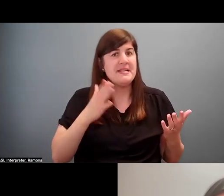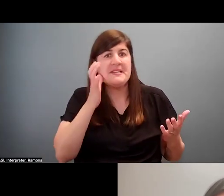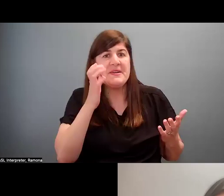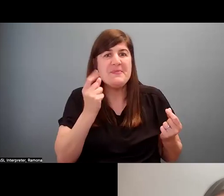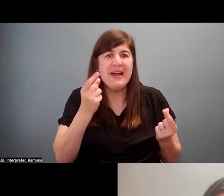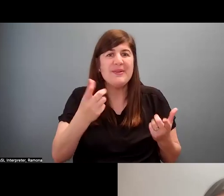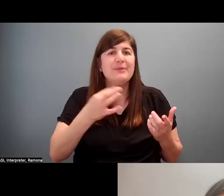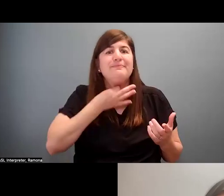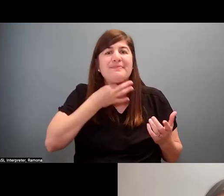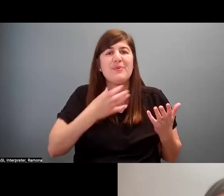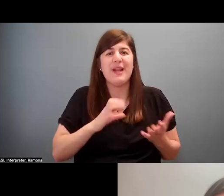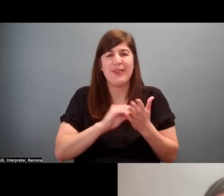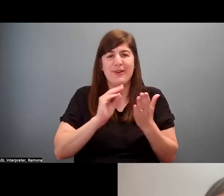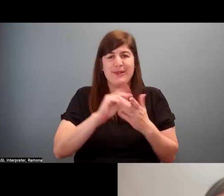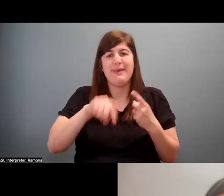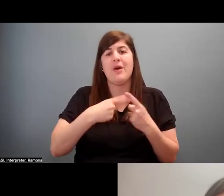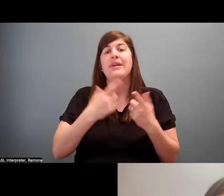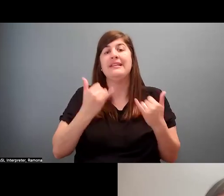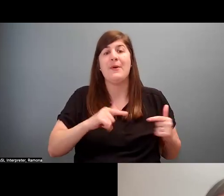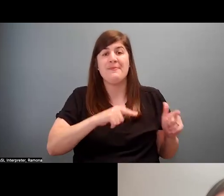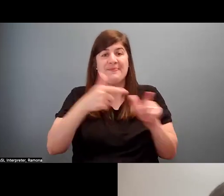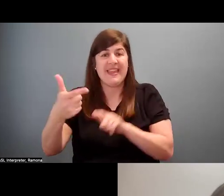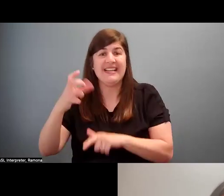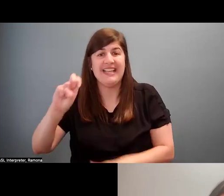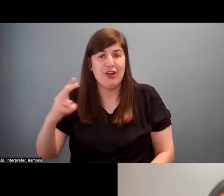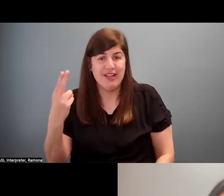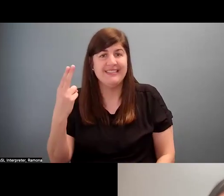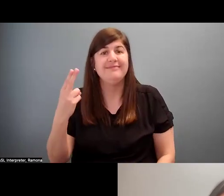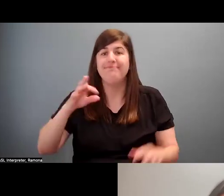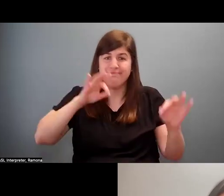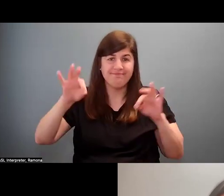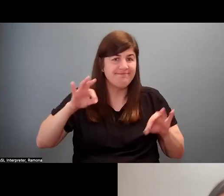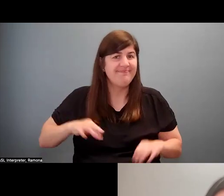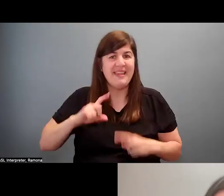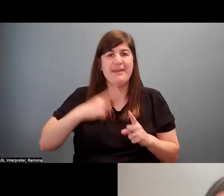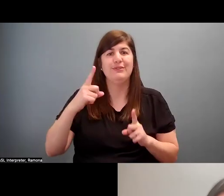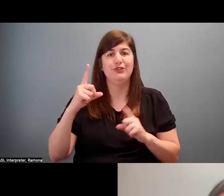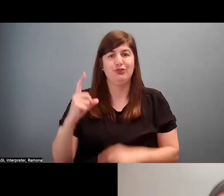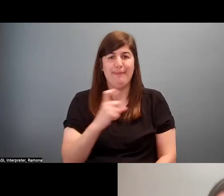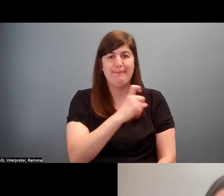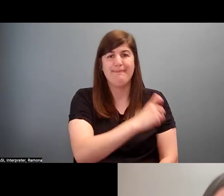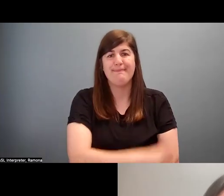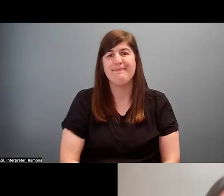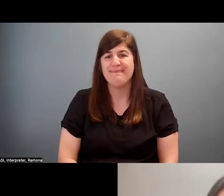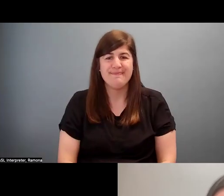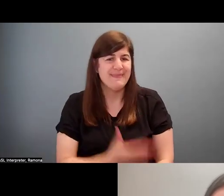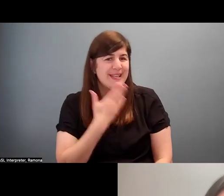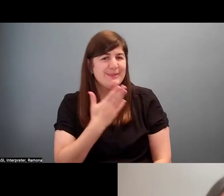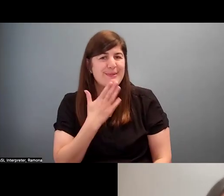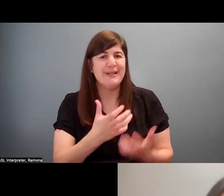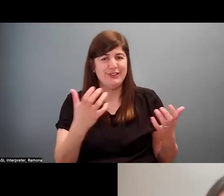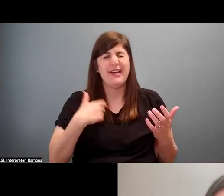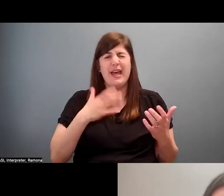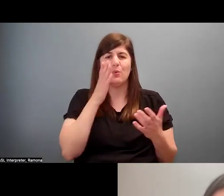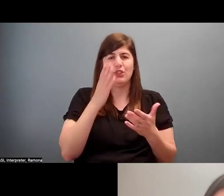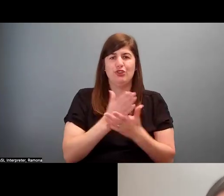With that, I'm going to hand it over to Sara to talk all about shrimp. Thank you so much. And I'll share